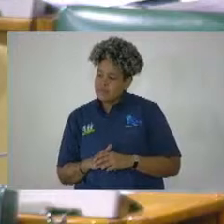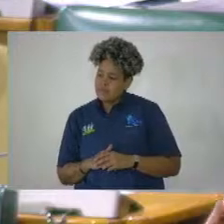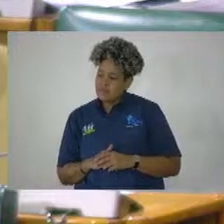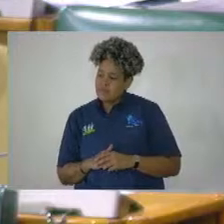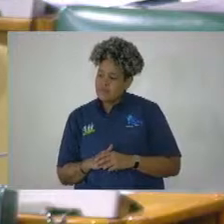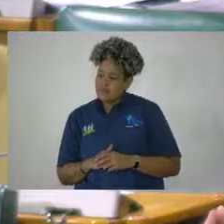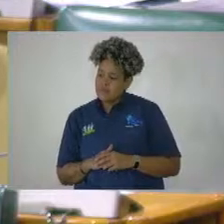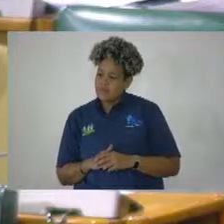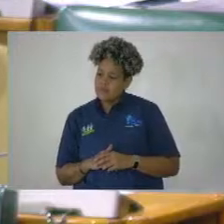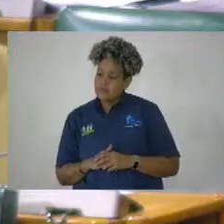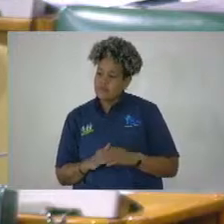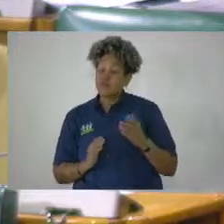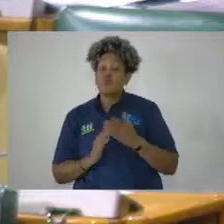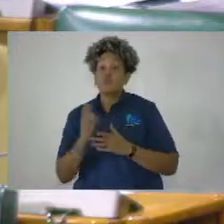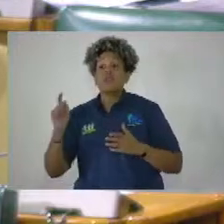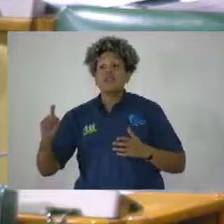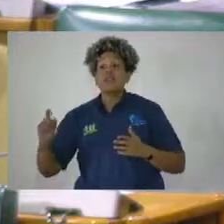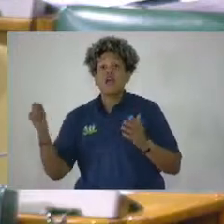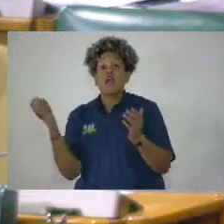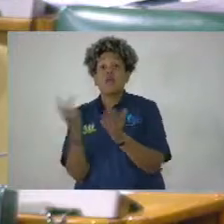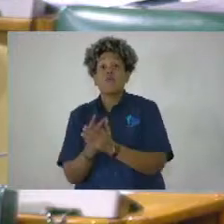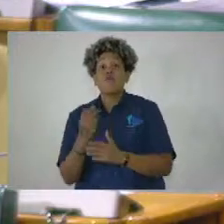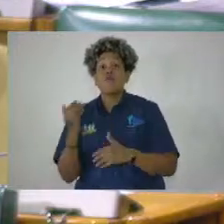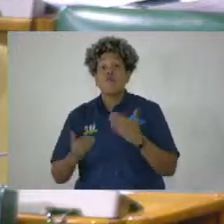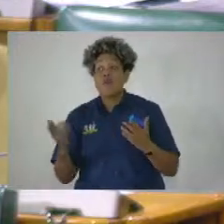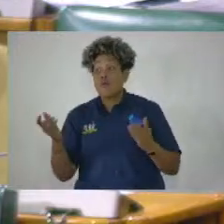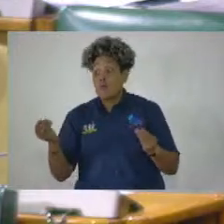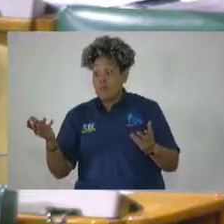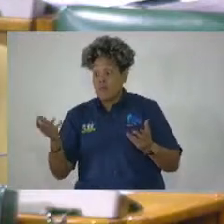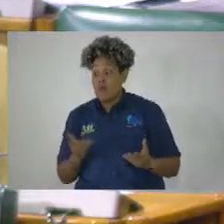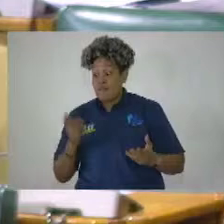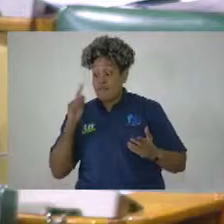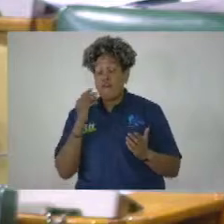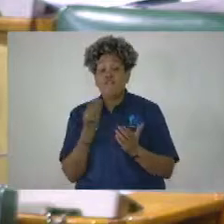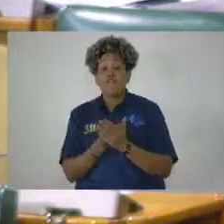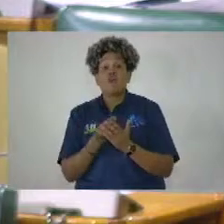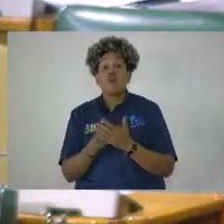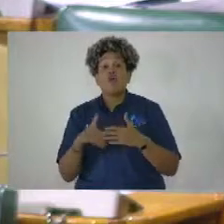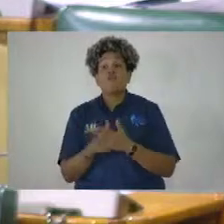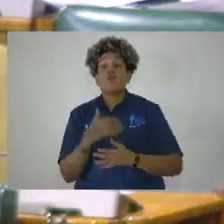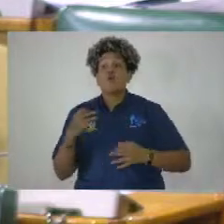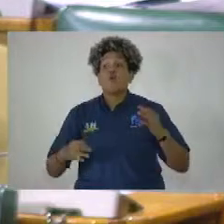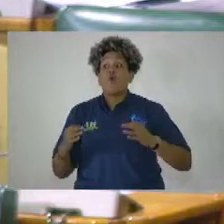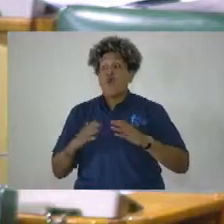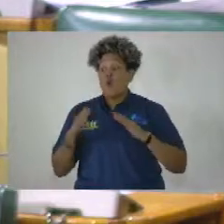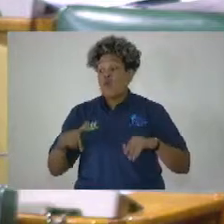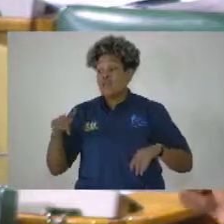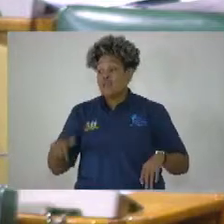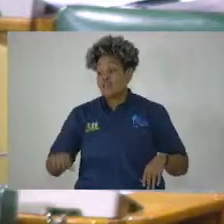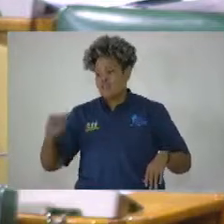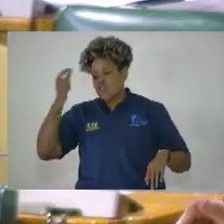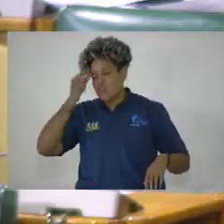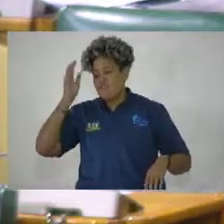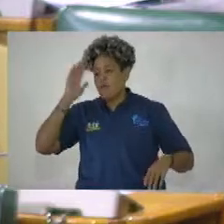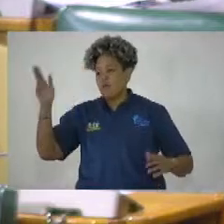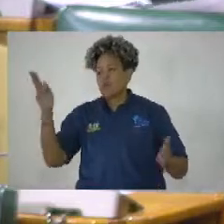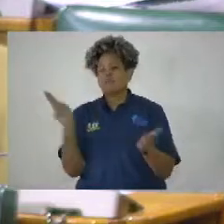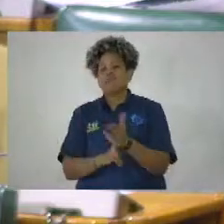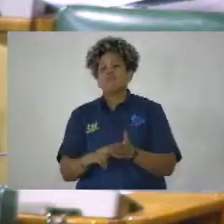that has gone through the necessary approvals that are brought for the funding of new courthouses, this government will